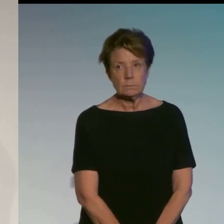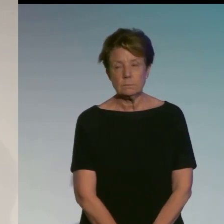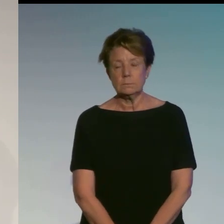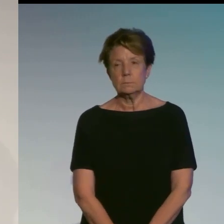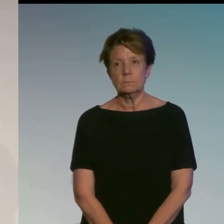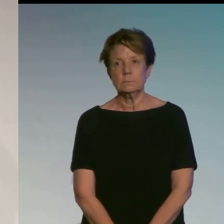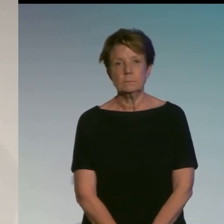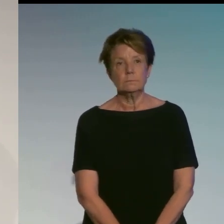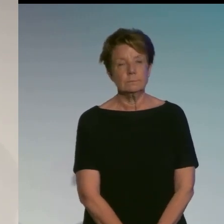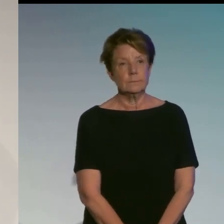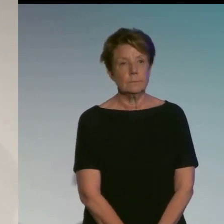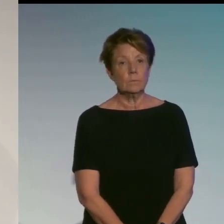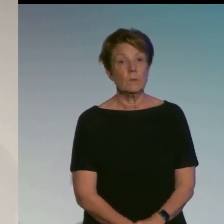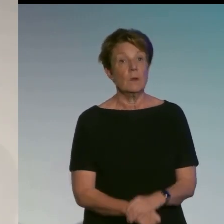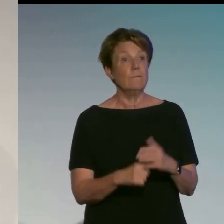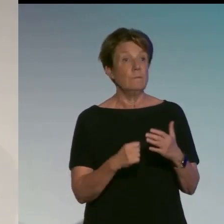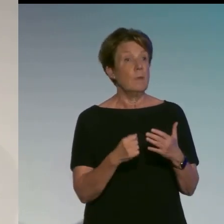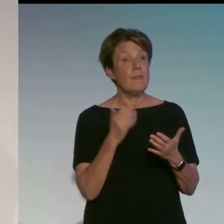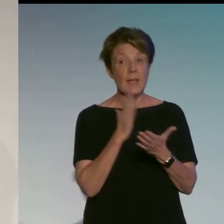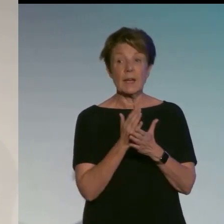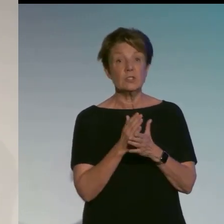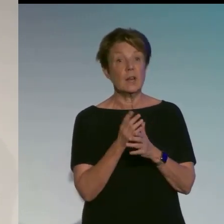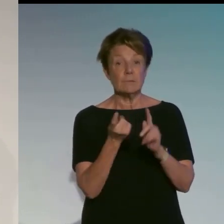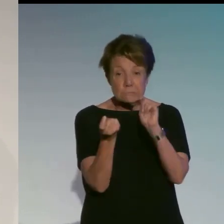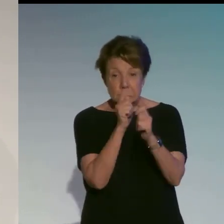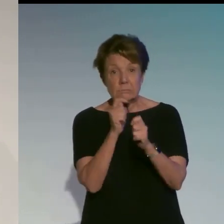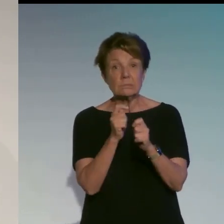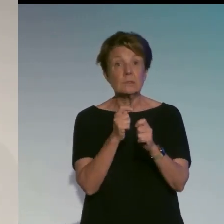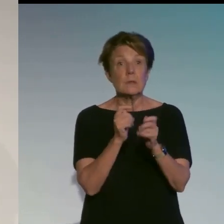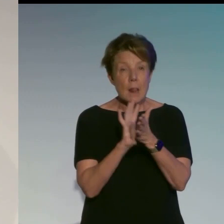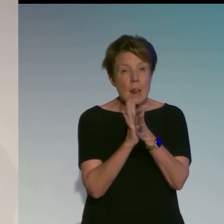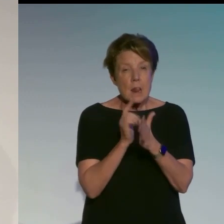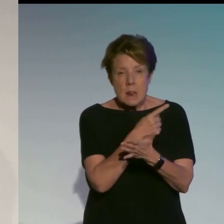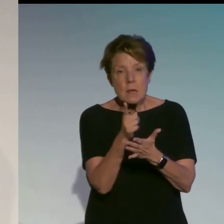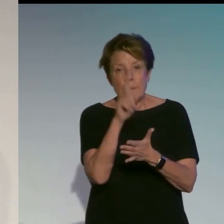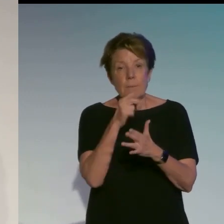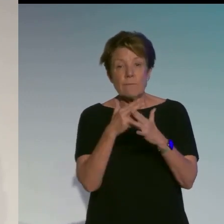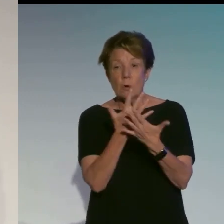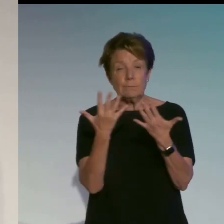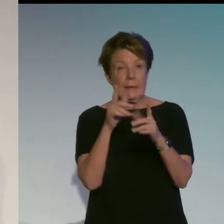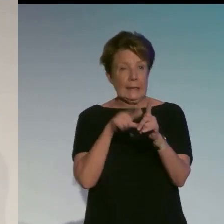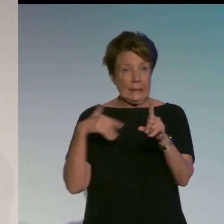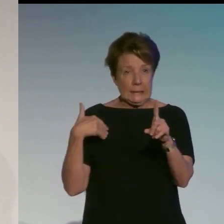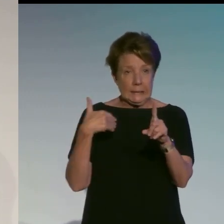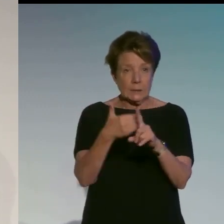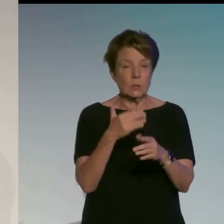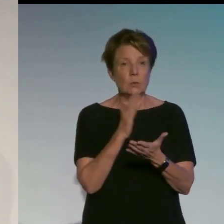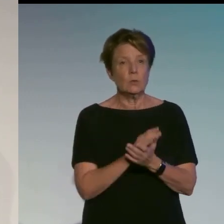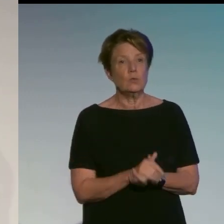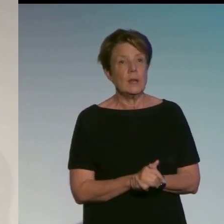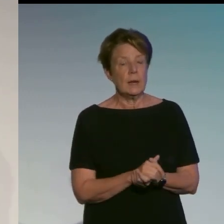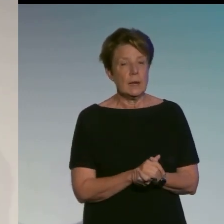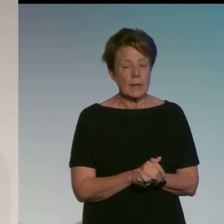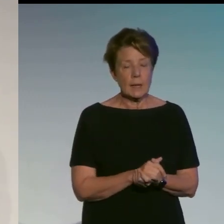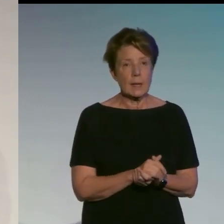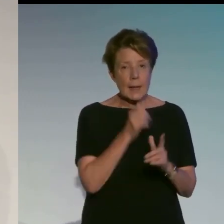These practices lasted for some years in general and started at a critical time of the emotional development